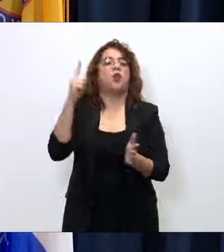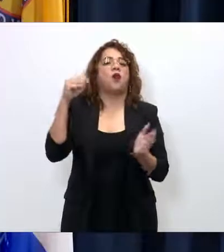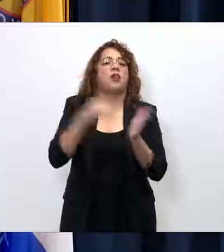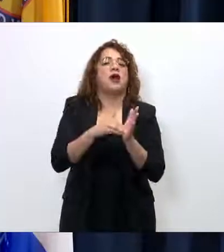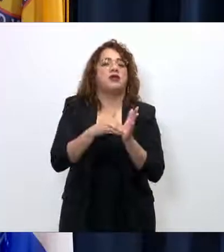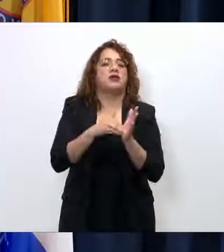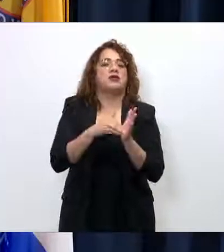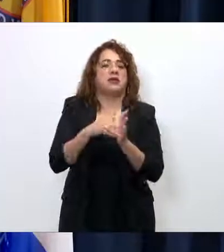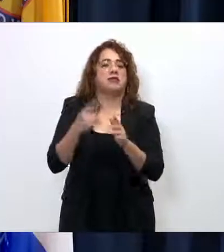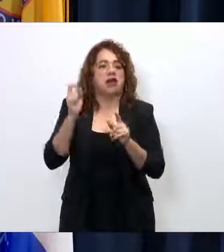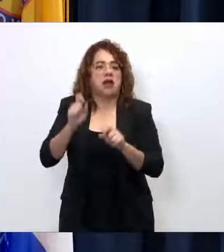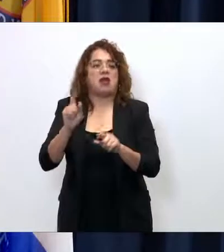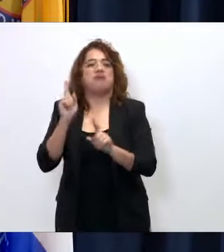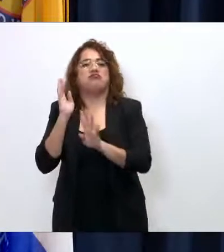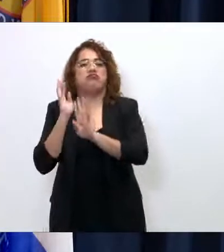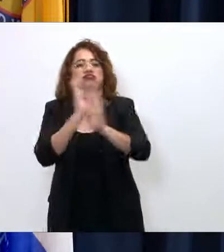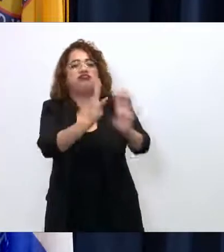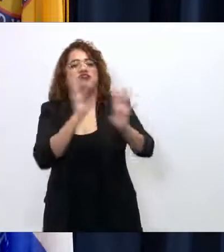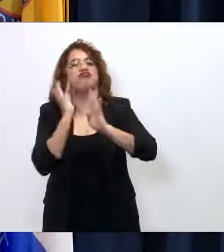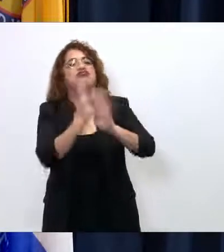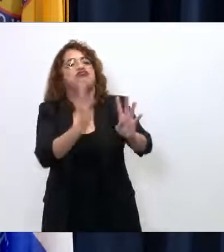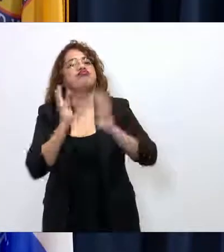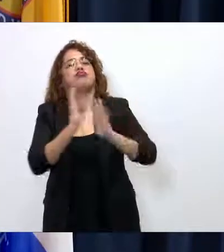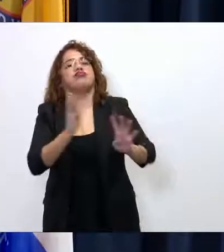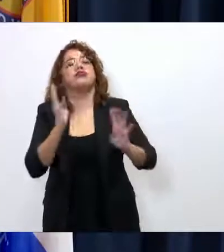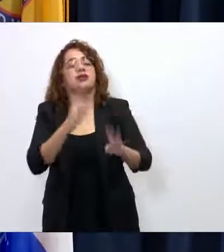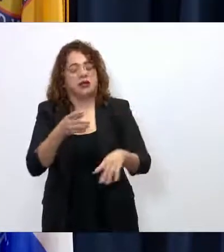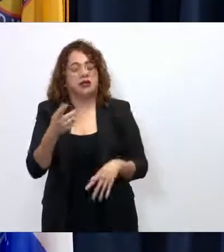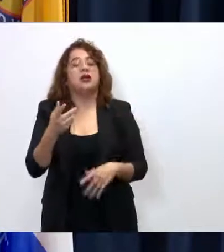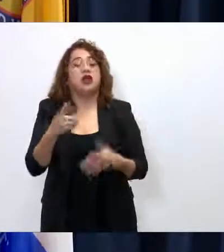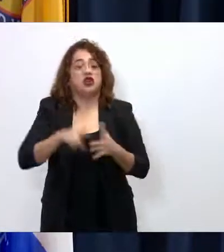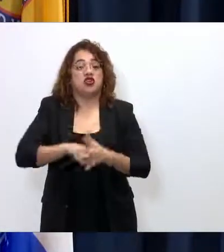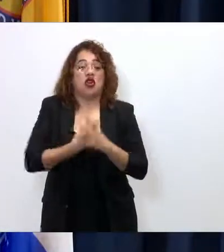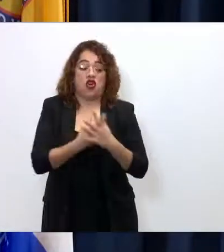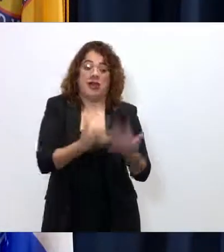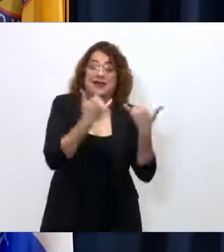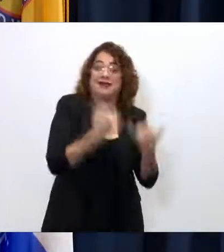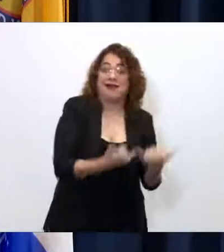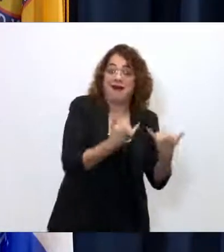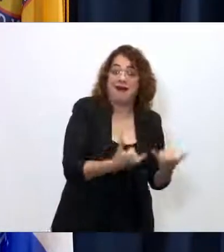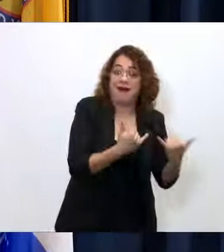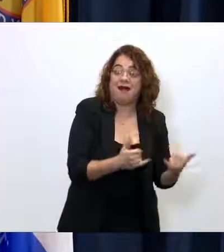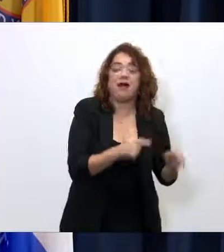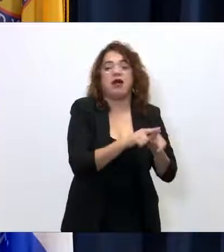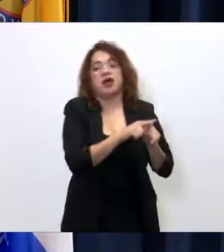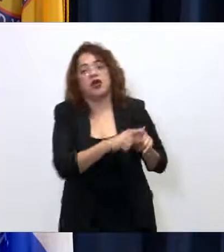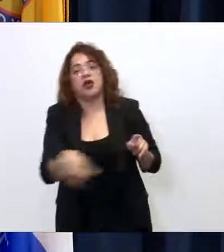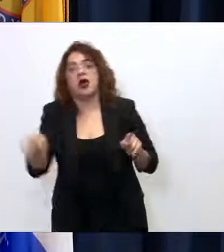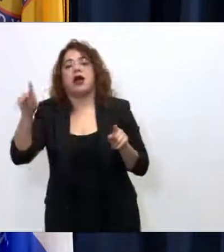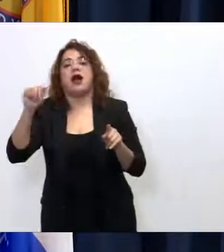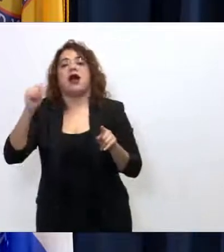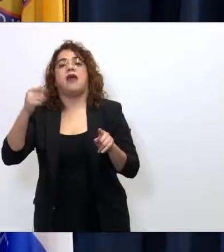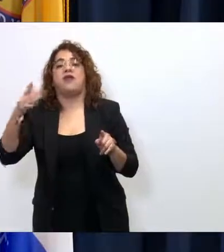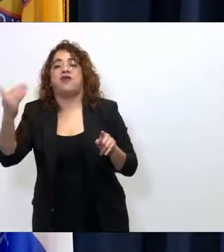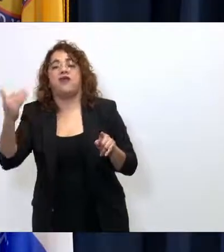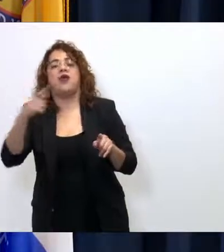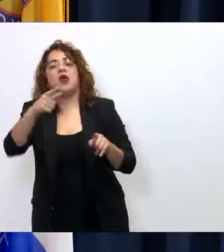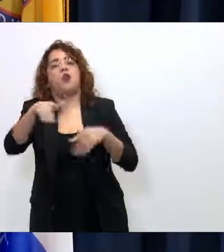so there is, of course, a limited supply of these walk-ups, but beginning today, folks can walk over to the convention center and